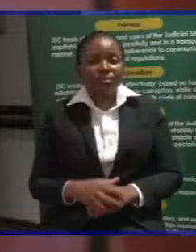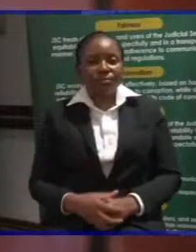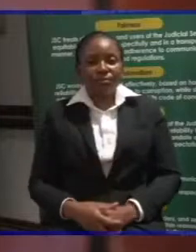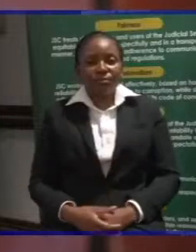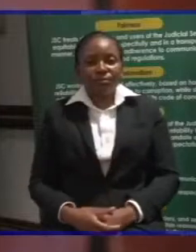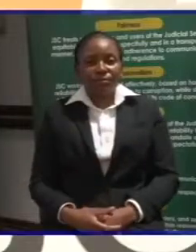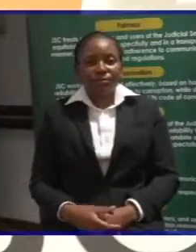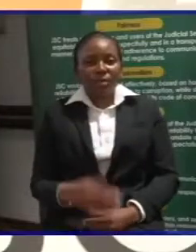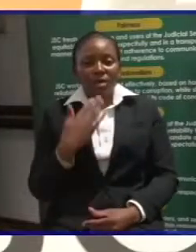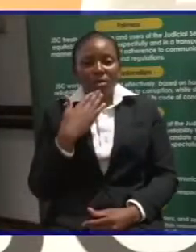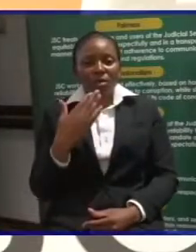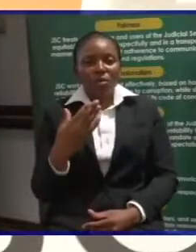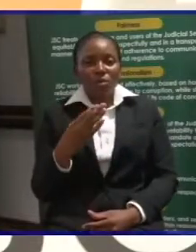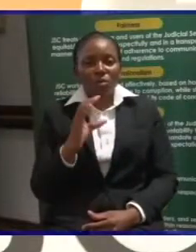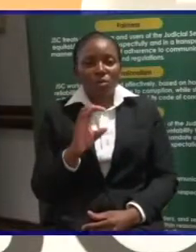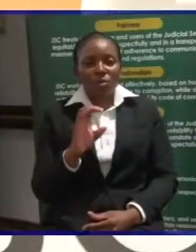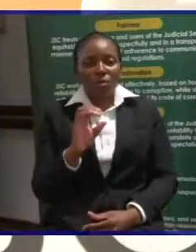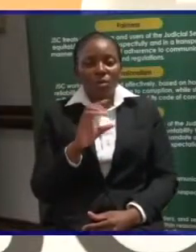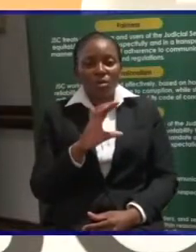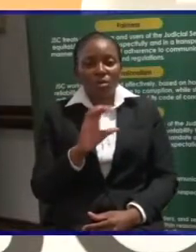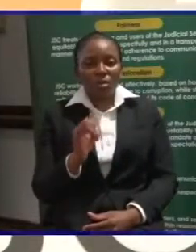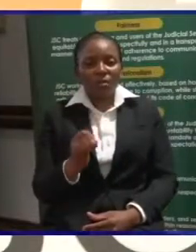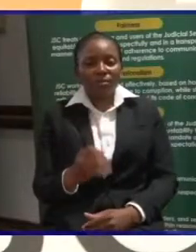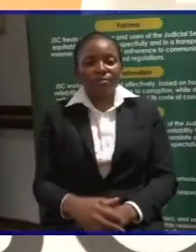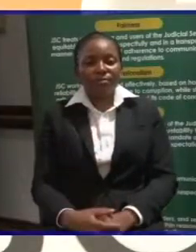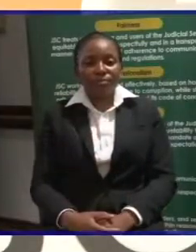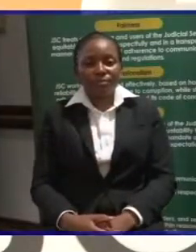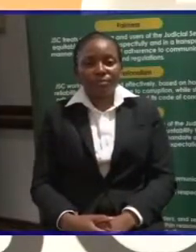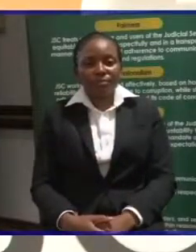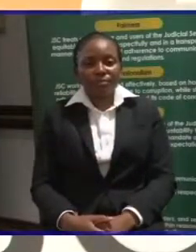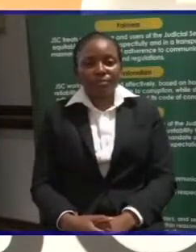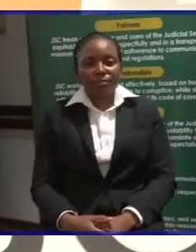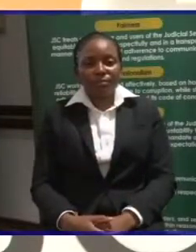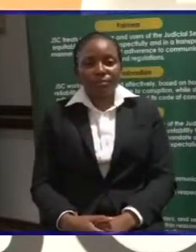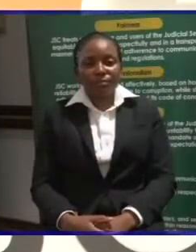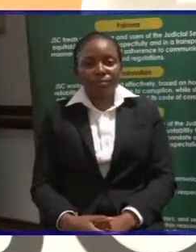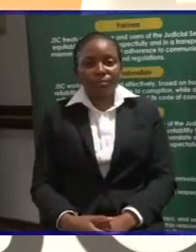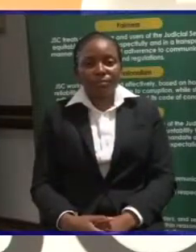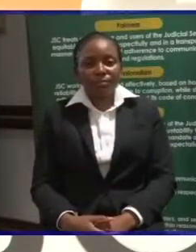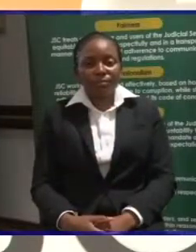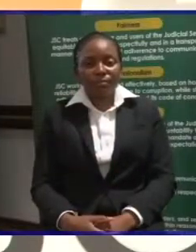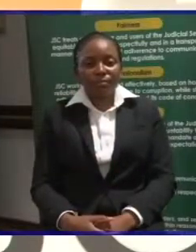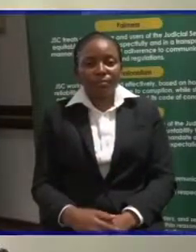Commissioner. Okay, thank you very much.